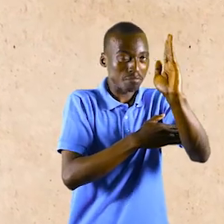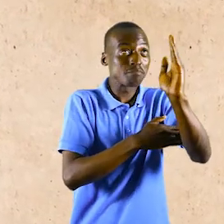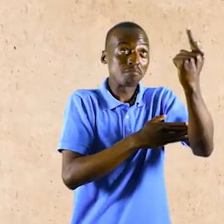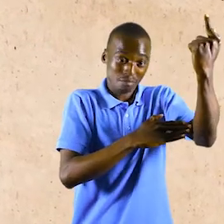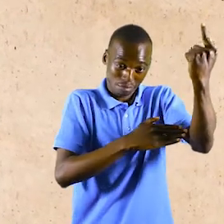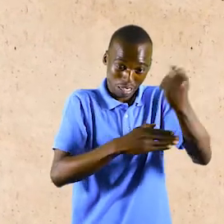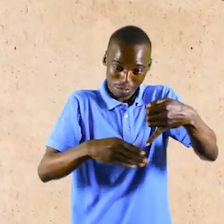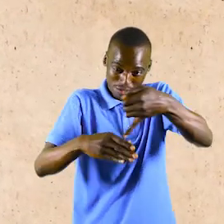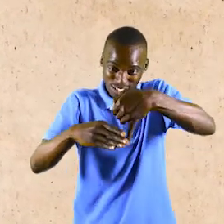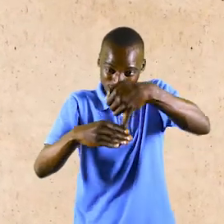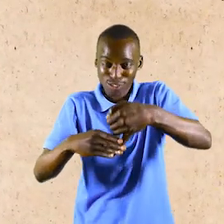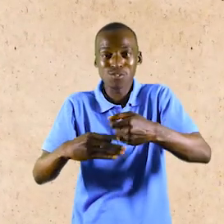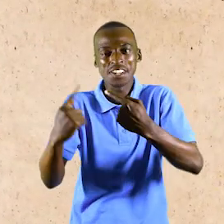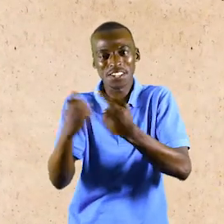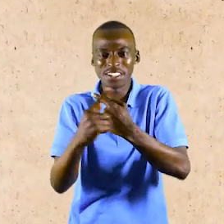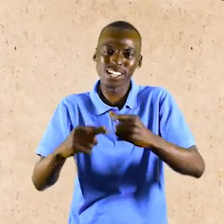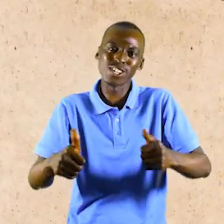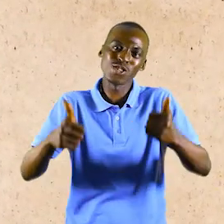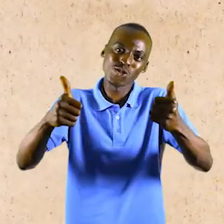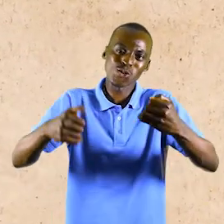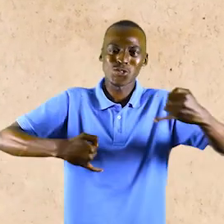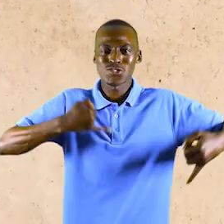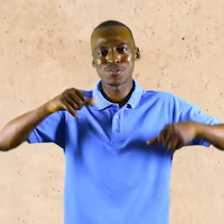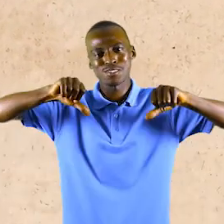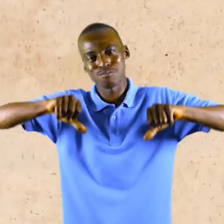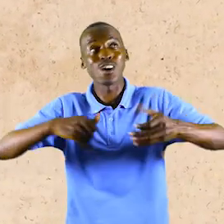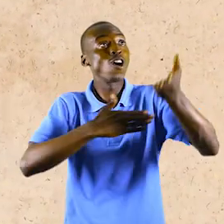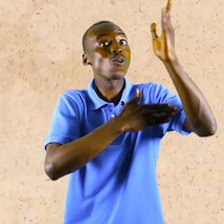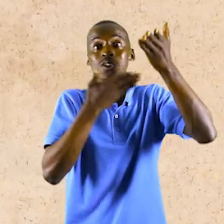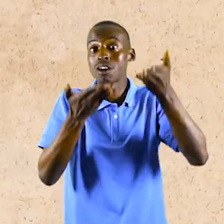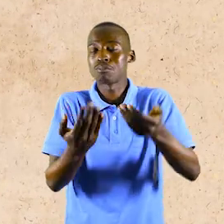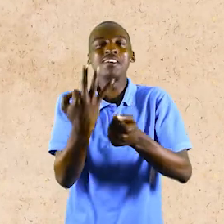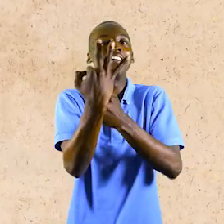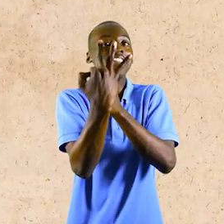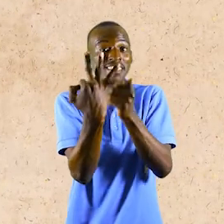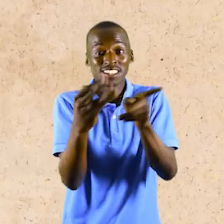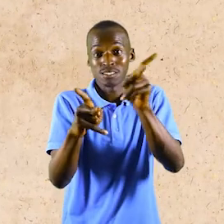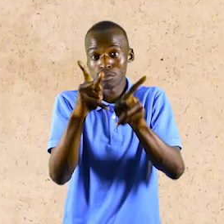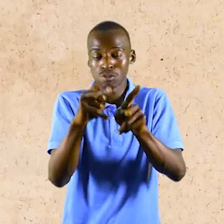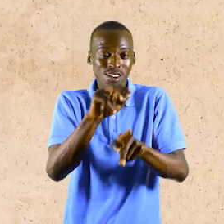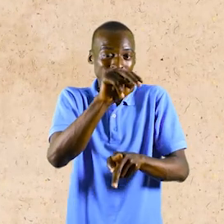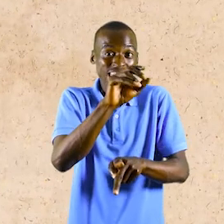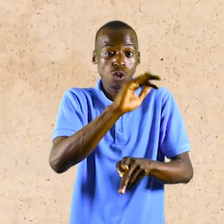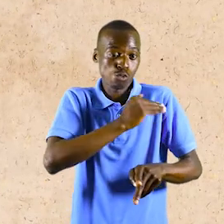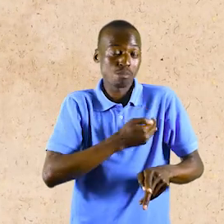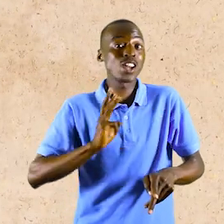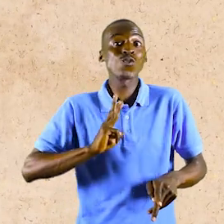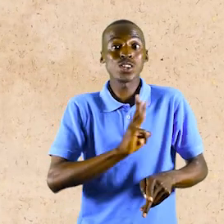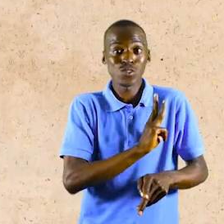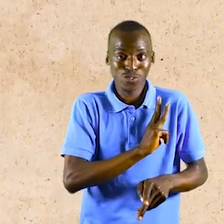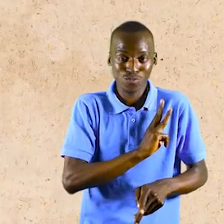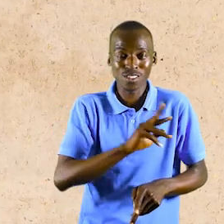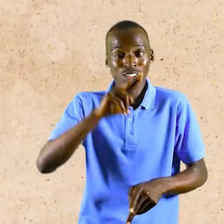involved in the day-to-day joys and hardships of our lives. There are three main characters in the book: Naomi the widow, Ruth